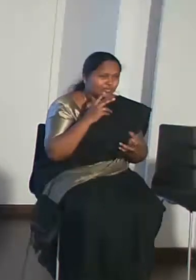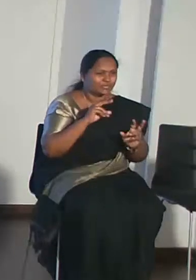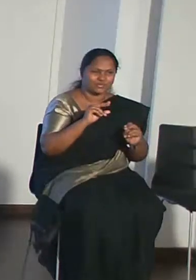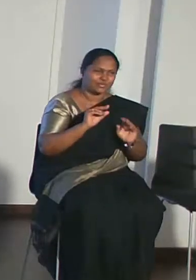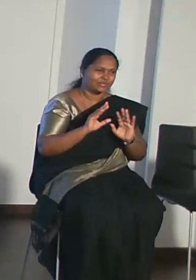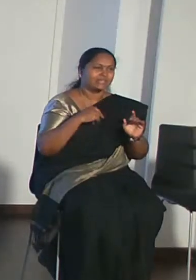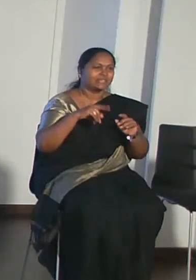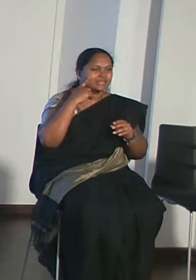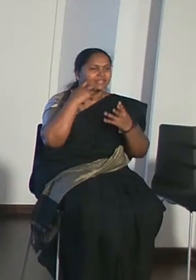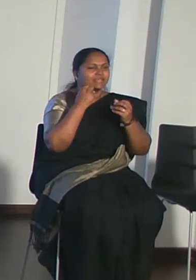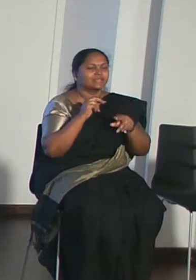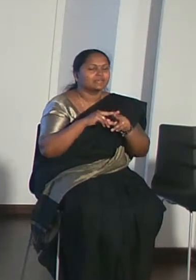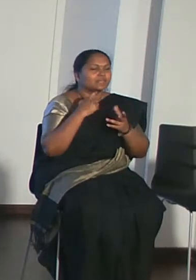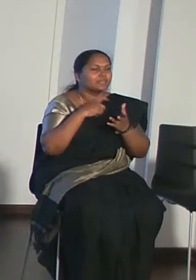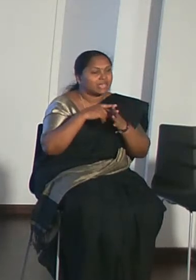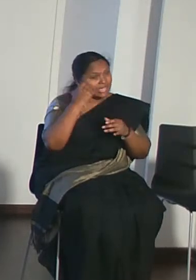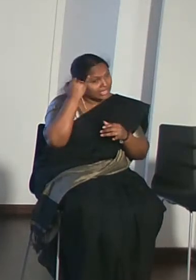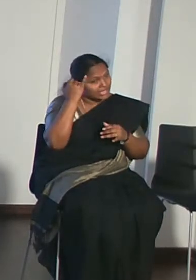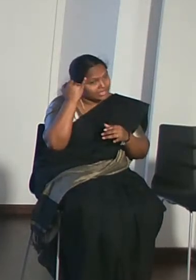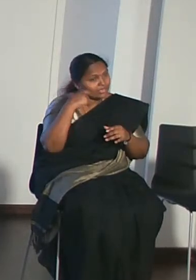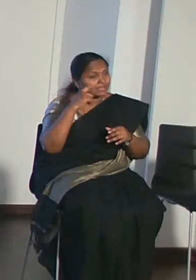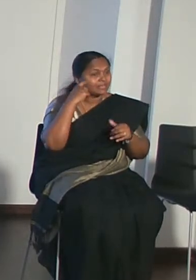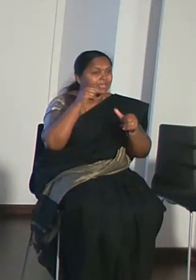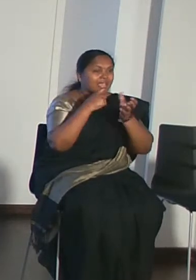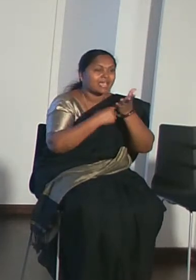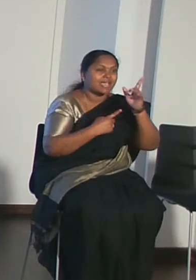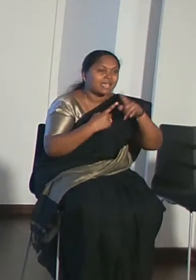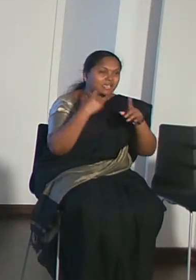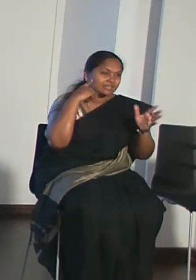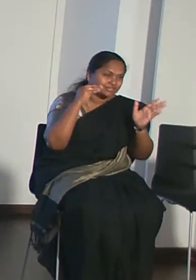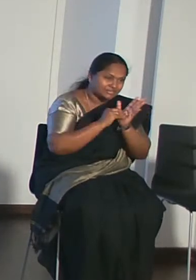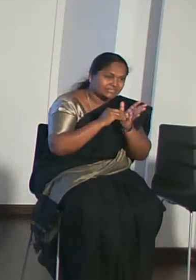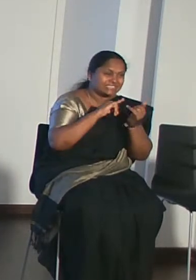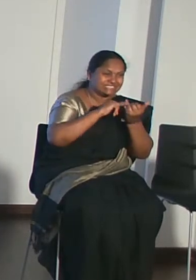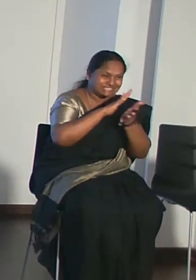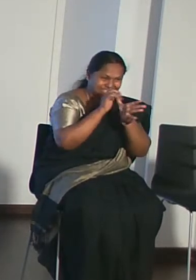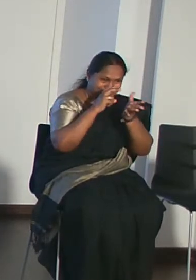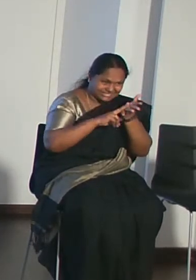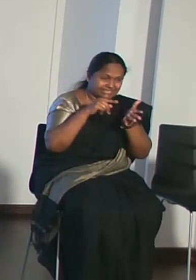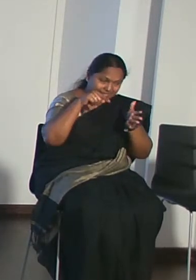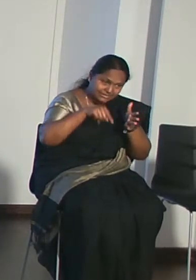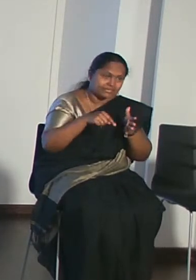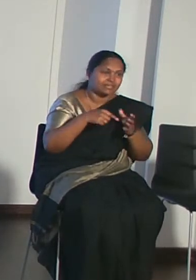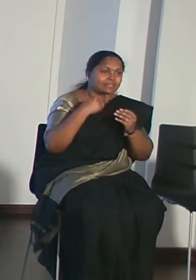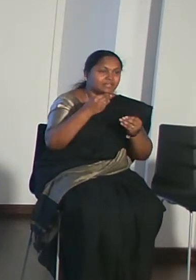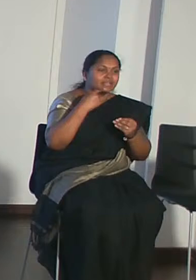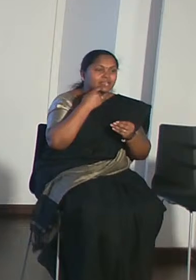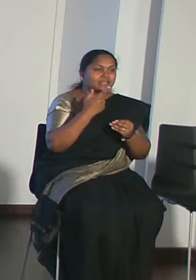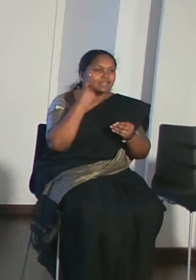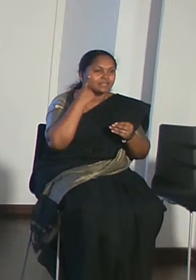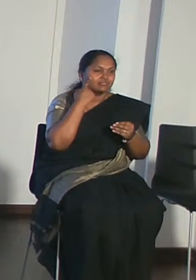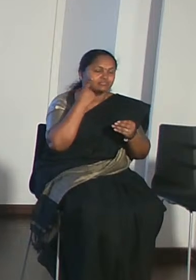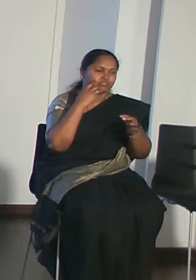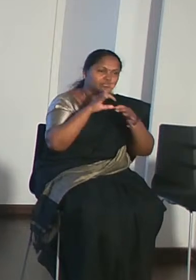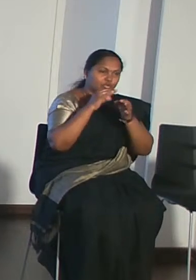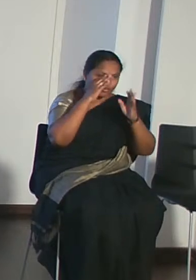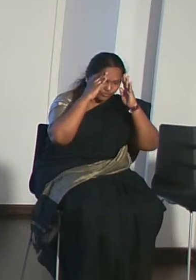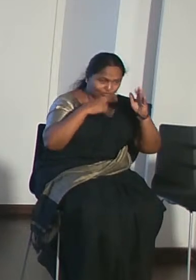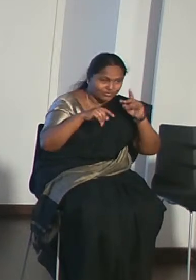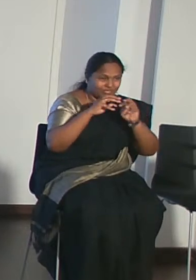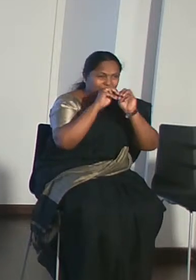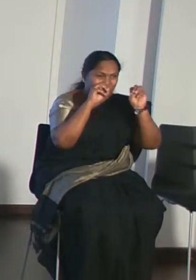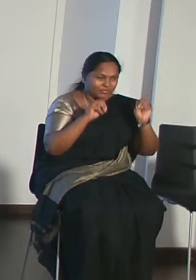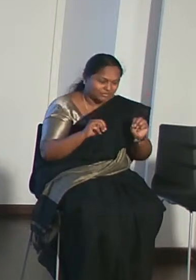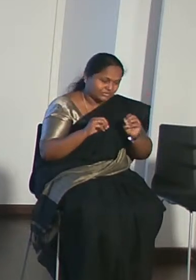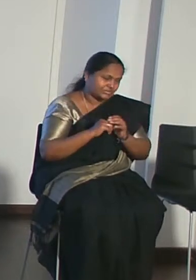is primarily, I mean, ideas of our chief curator, Shamini Pereira, and as an education-focused museum,